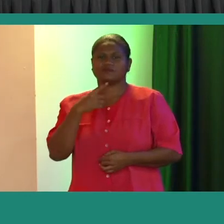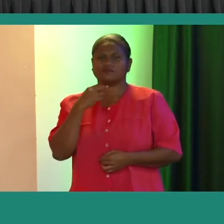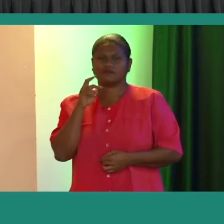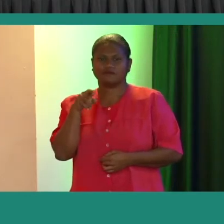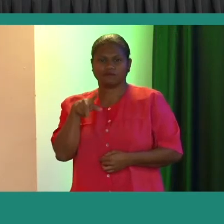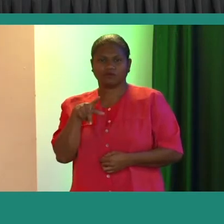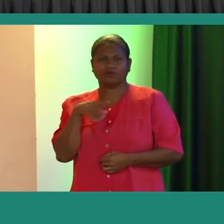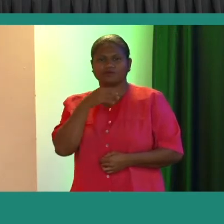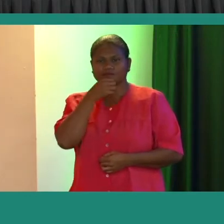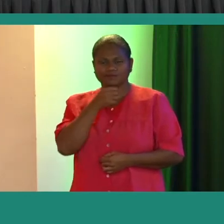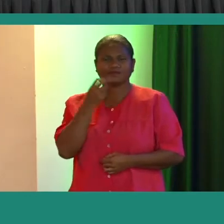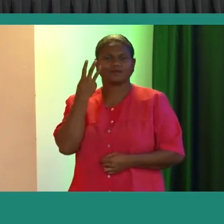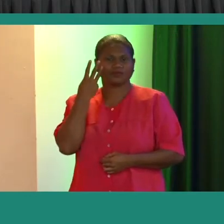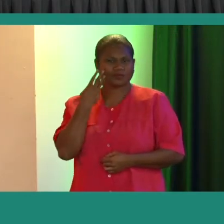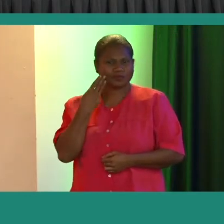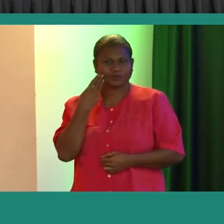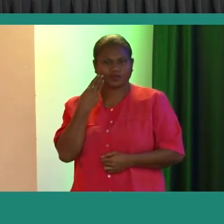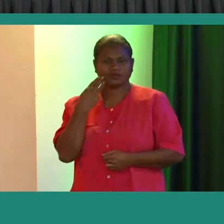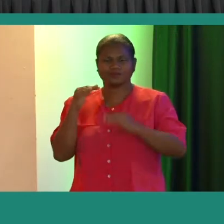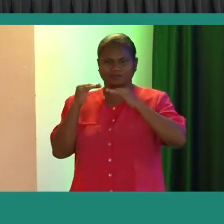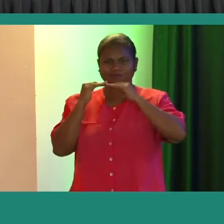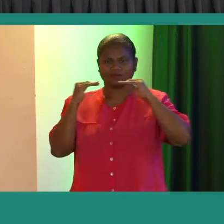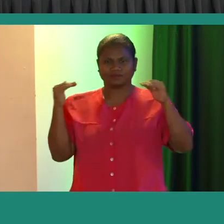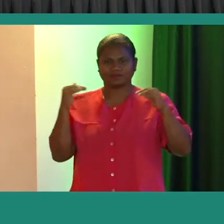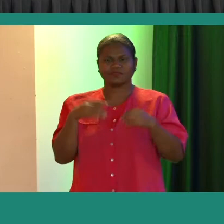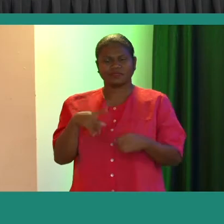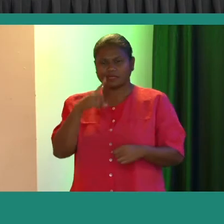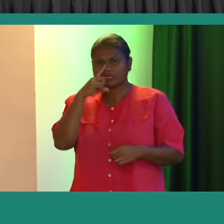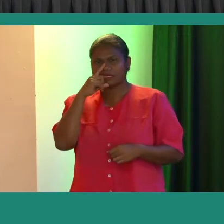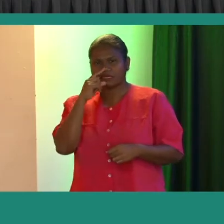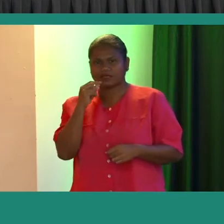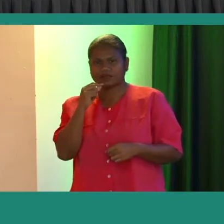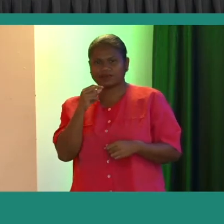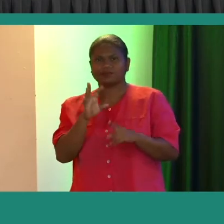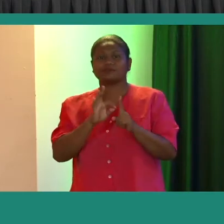purpose, and to be driven at the agency level.